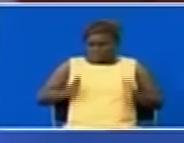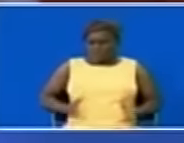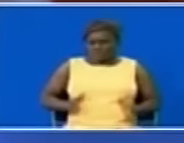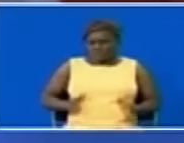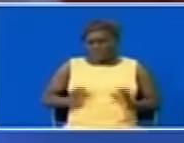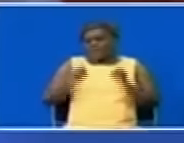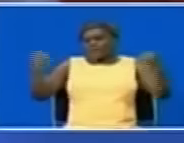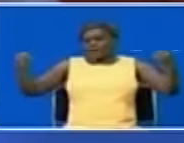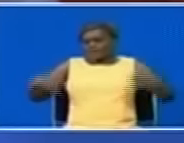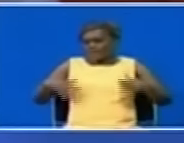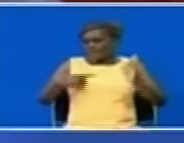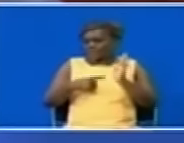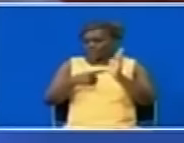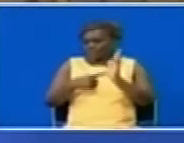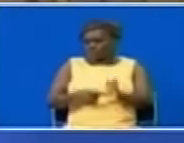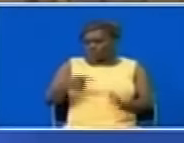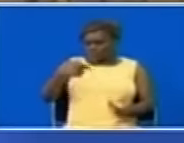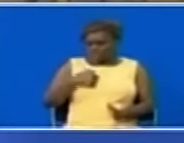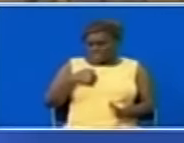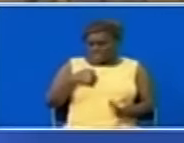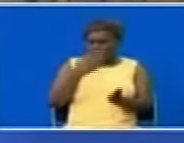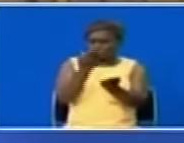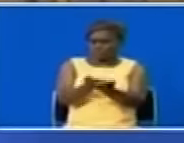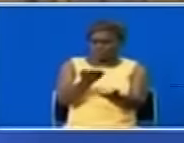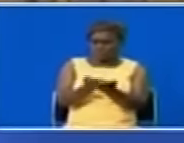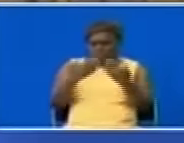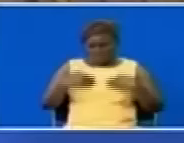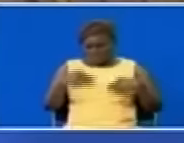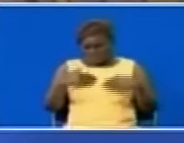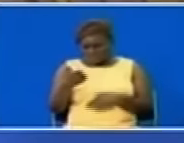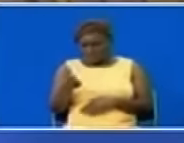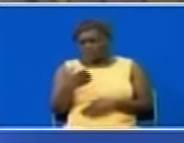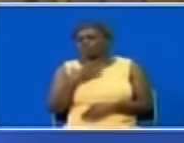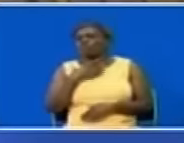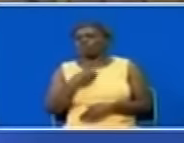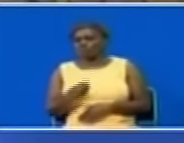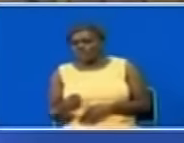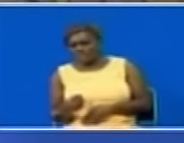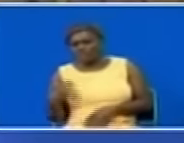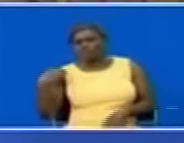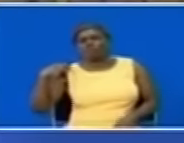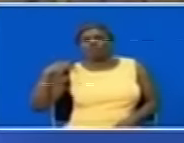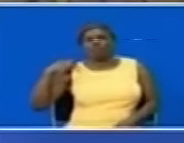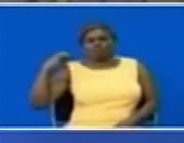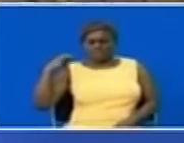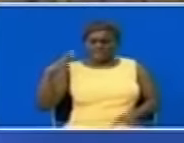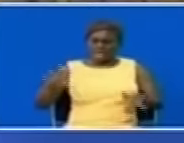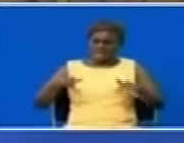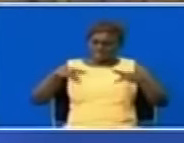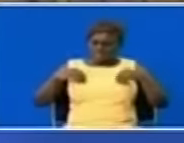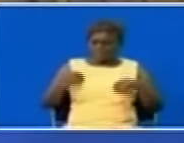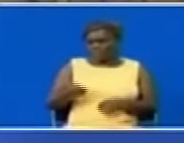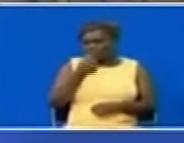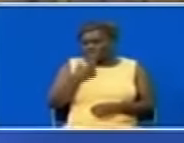to me that the petitioners willingly and voluntarily consented the